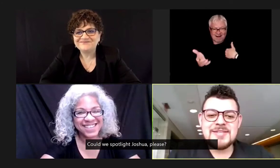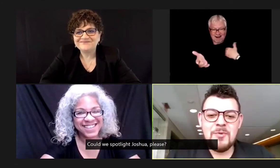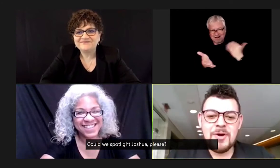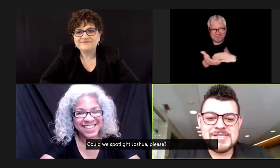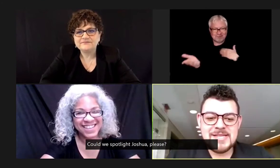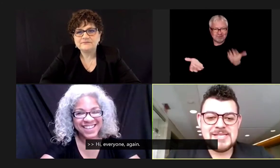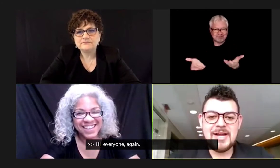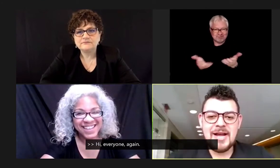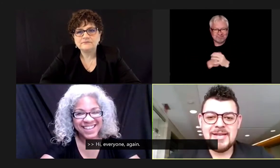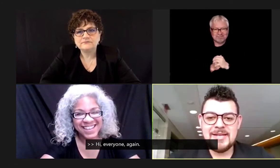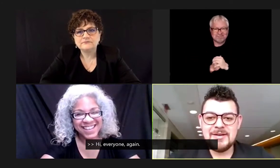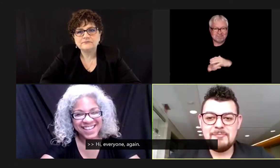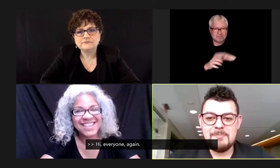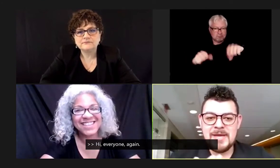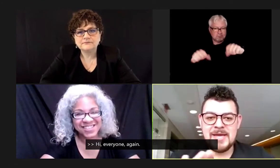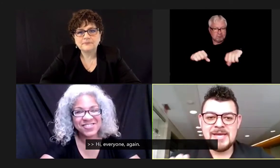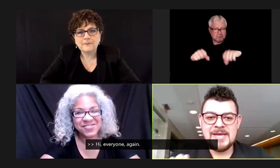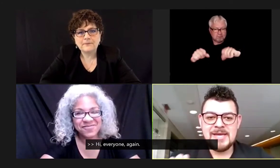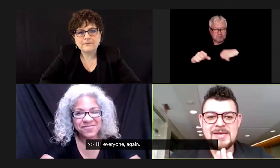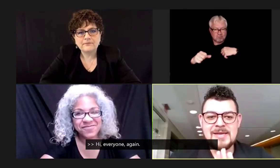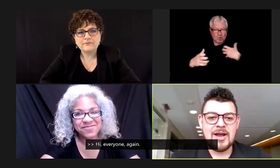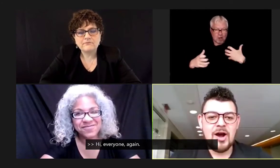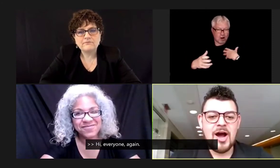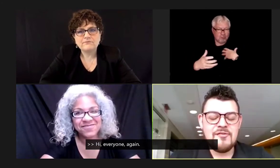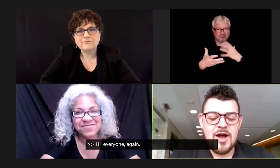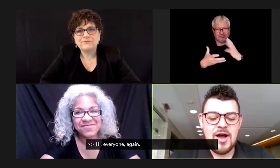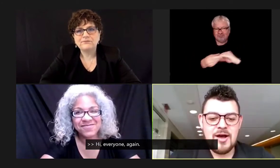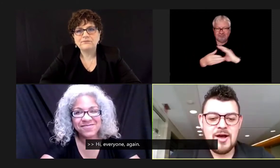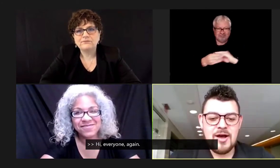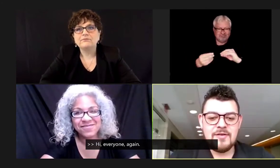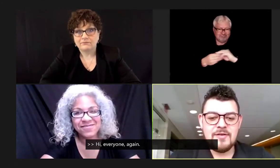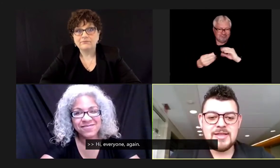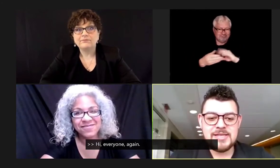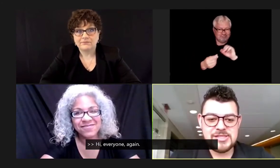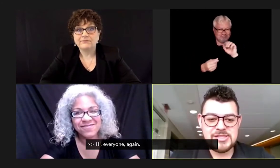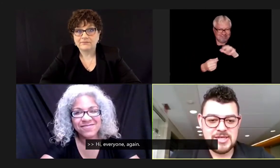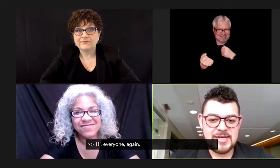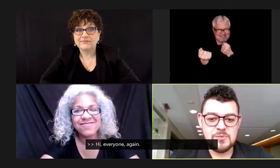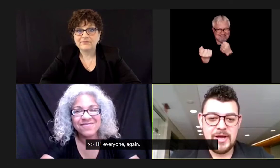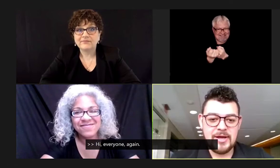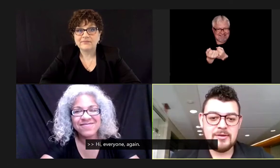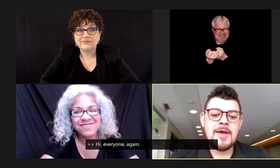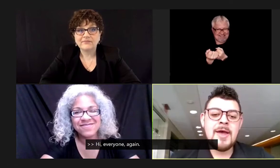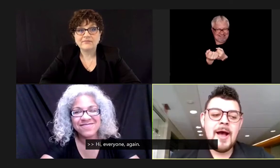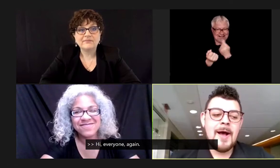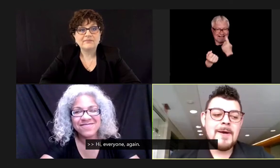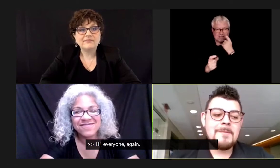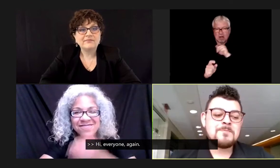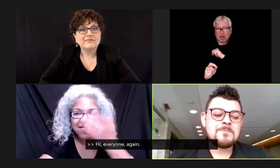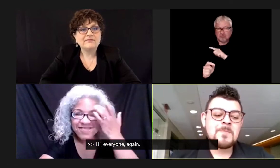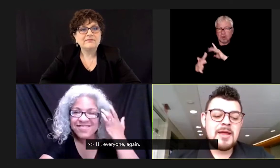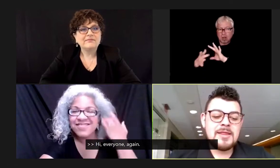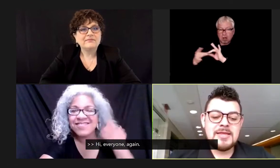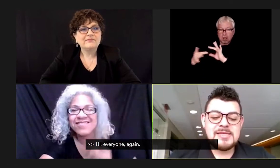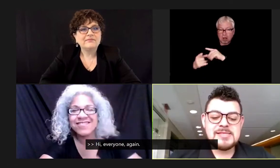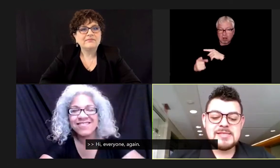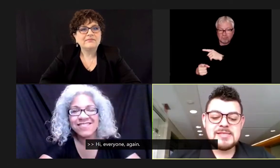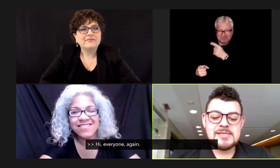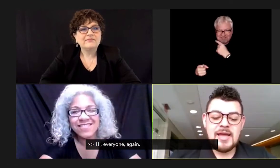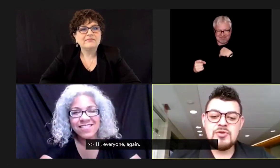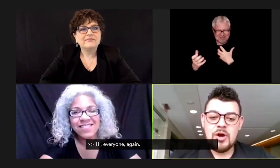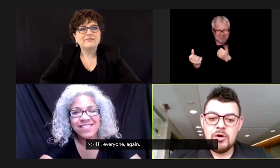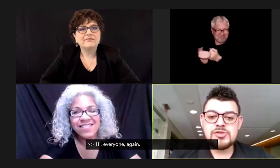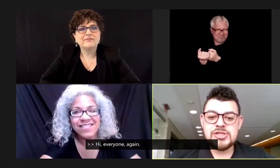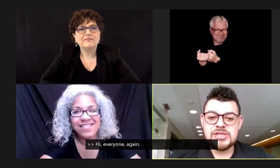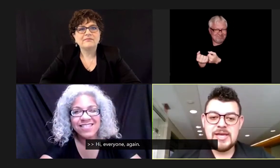I did want to say this. I want to kind of piggyback off of Alicia as well. This, as